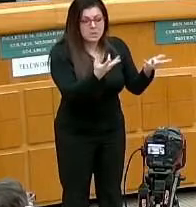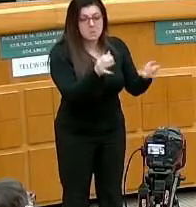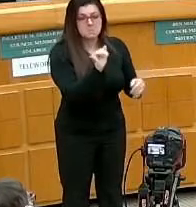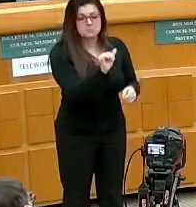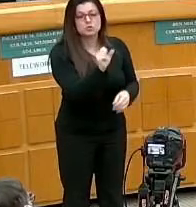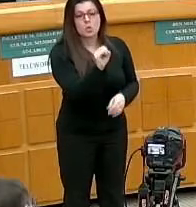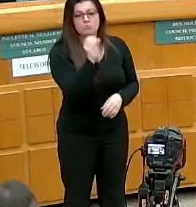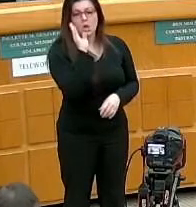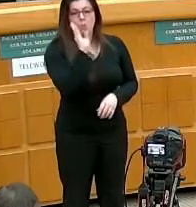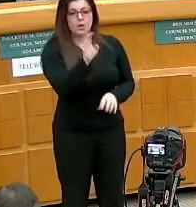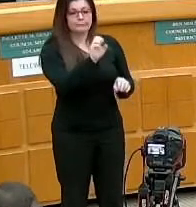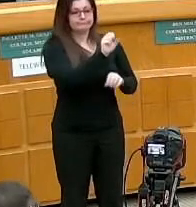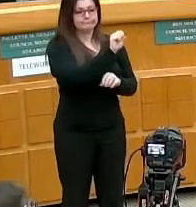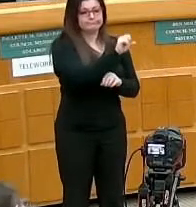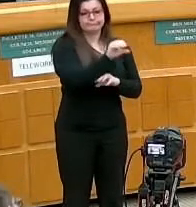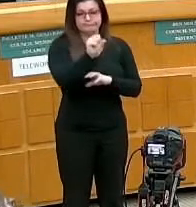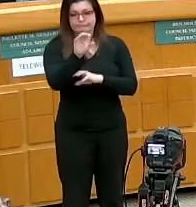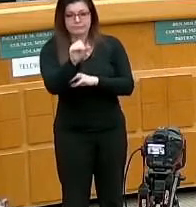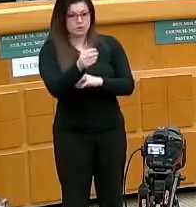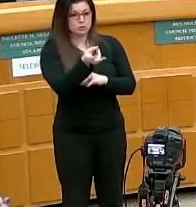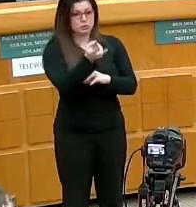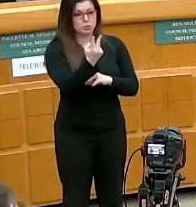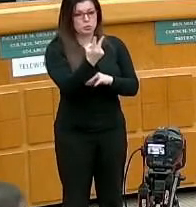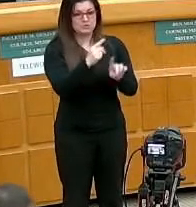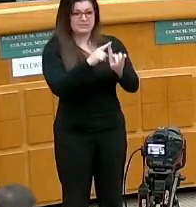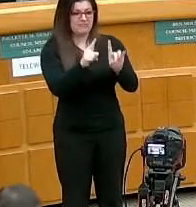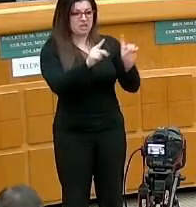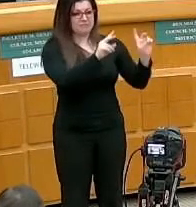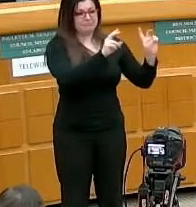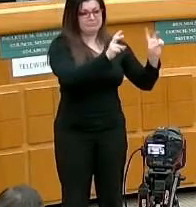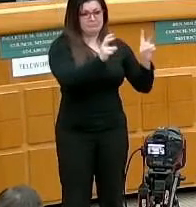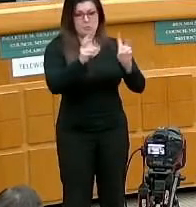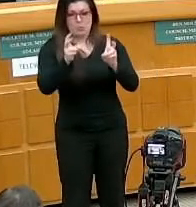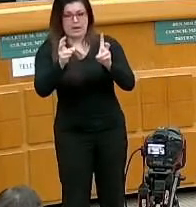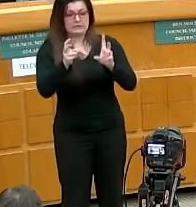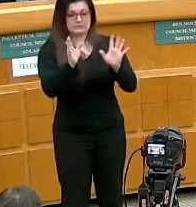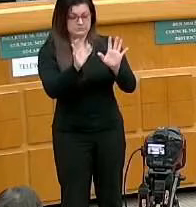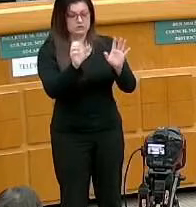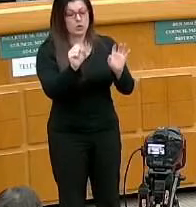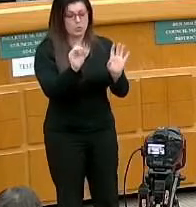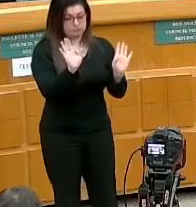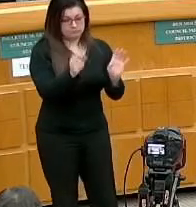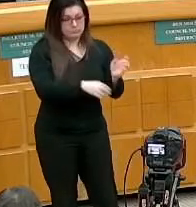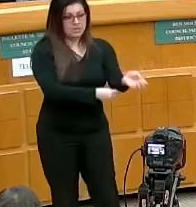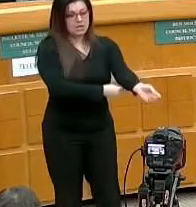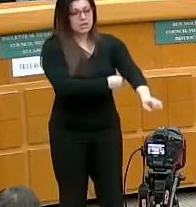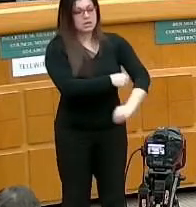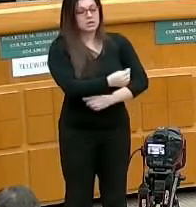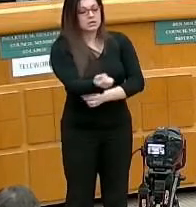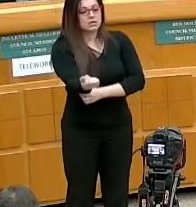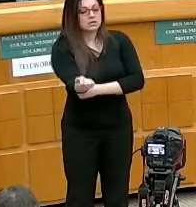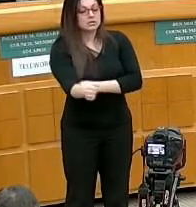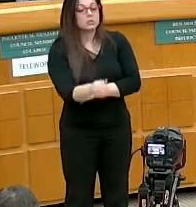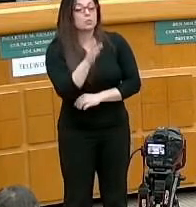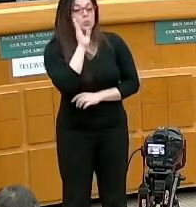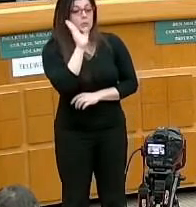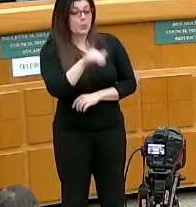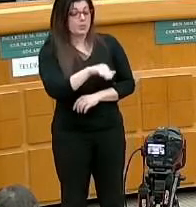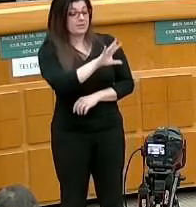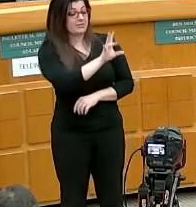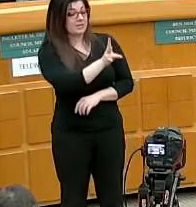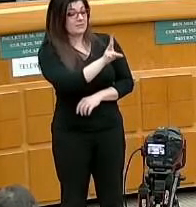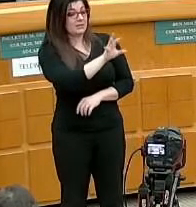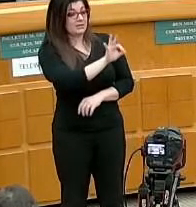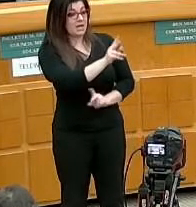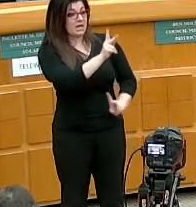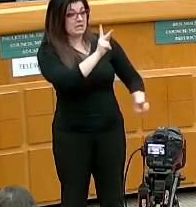it to you in 2 different ways, a big picture way and then who's in the hospital way. So we know we have 79